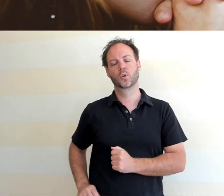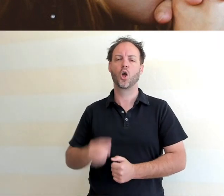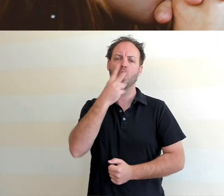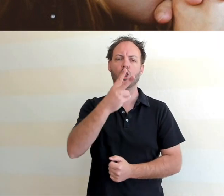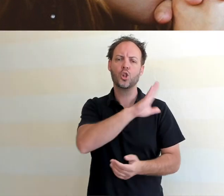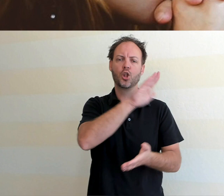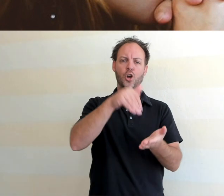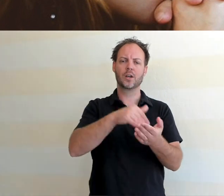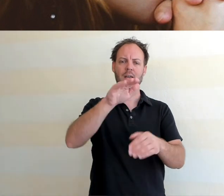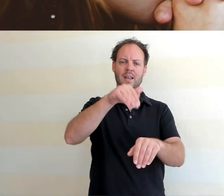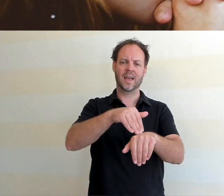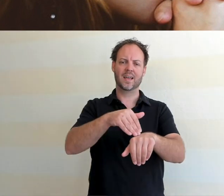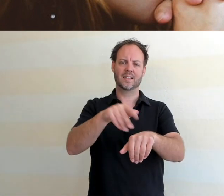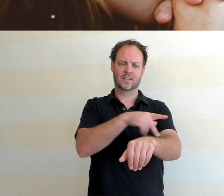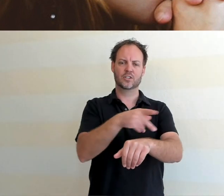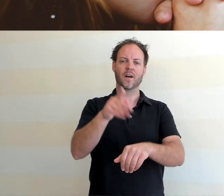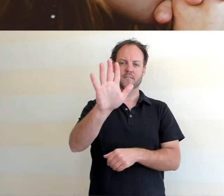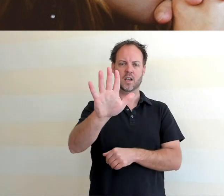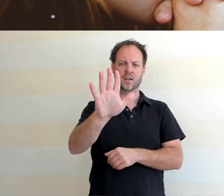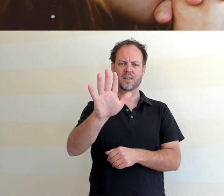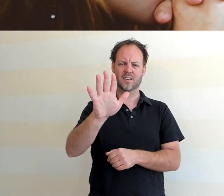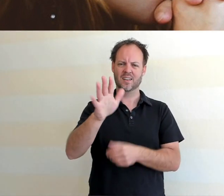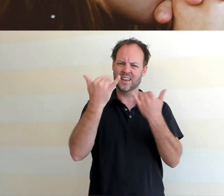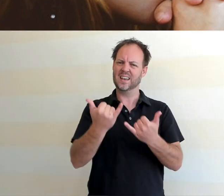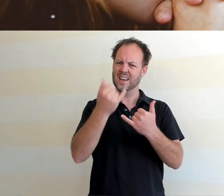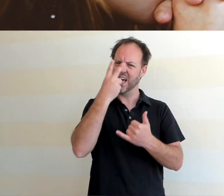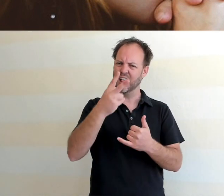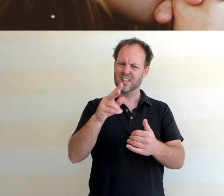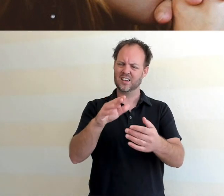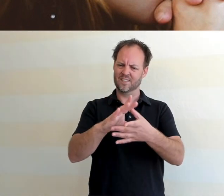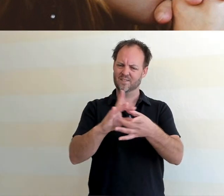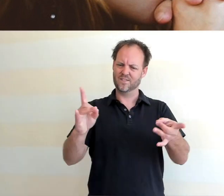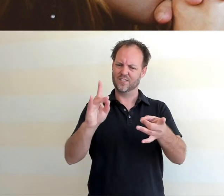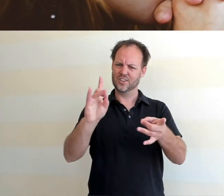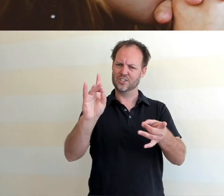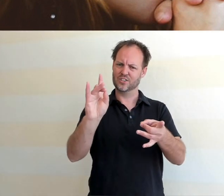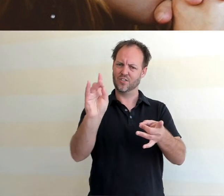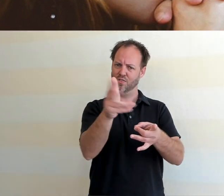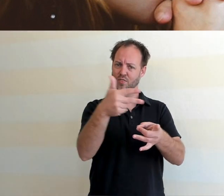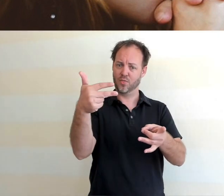Take another look at Psalm 5. This time, look at verse